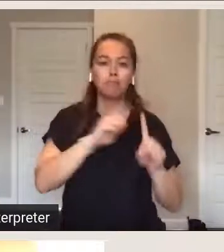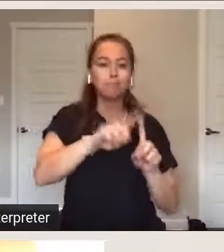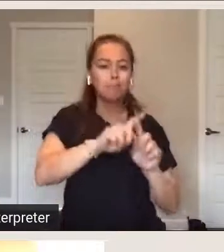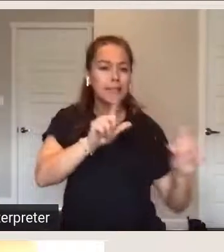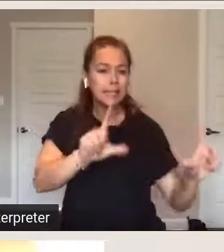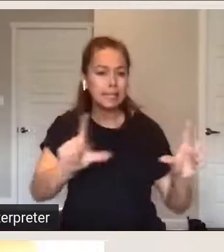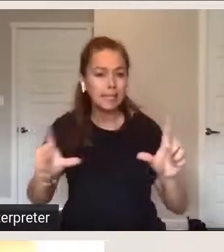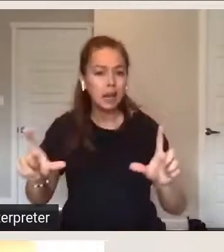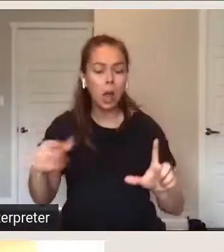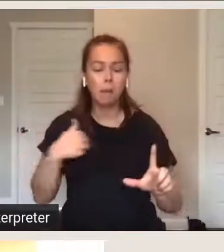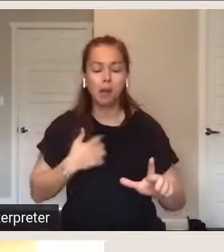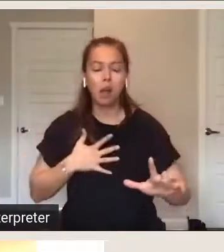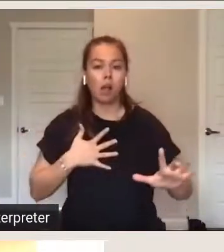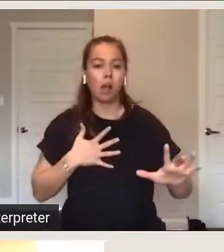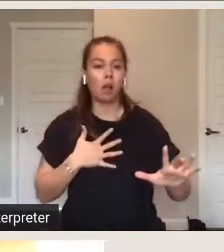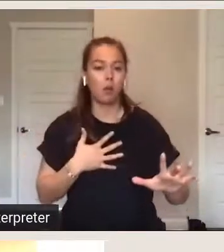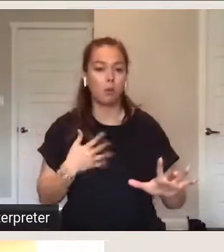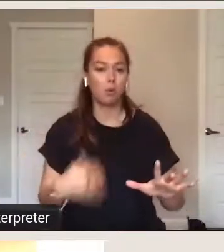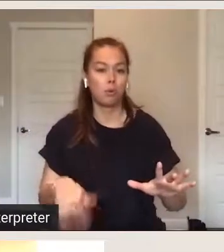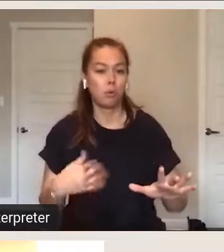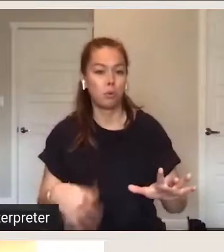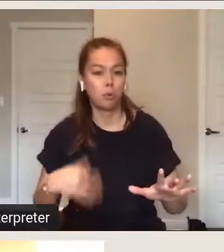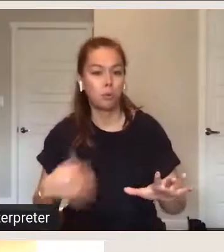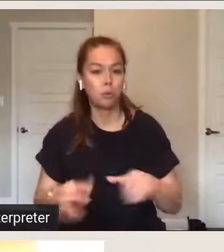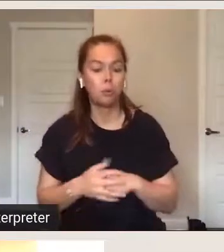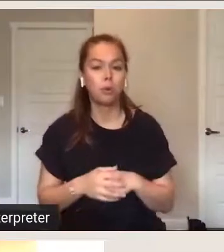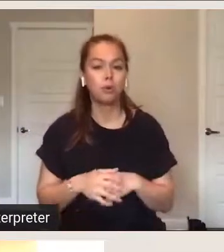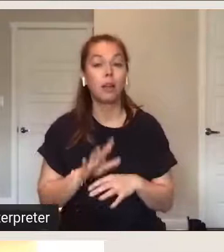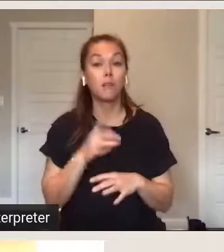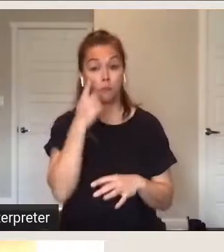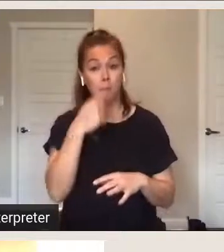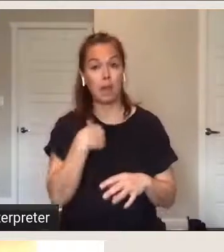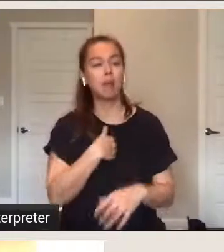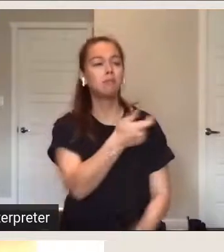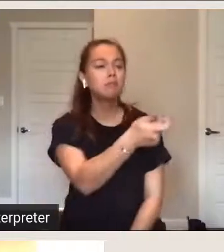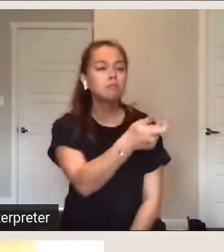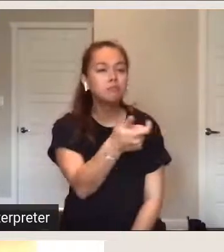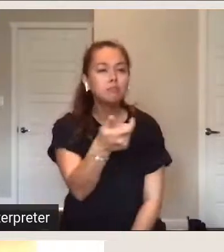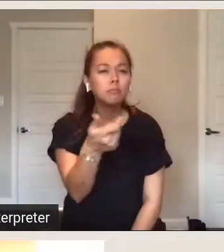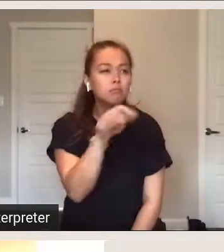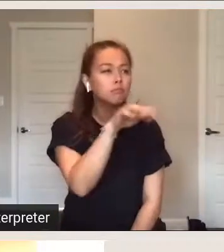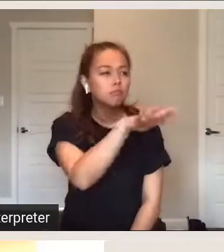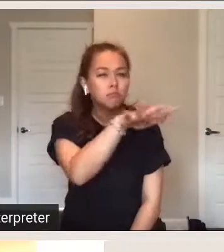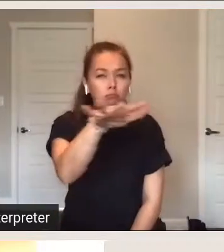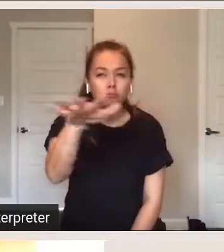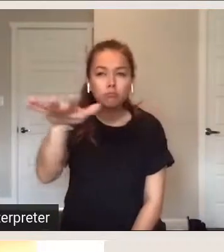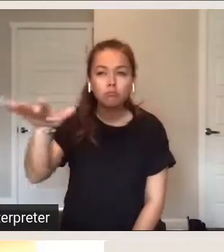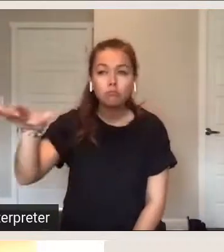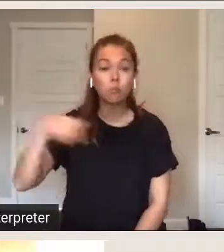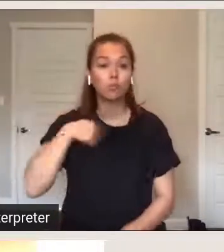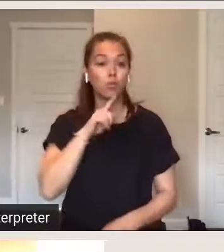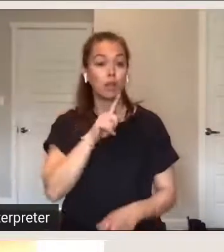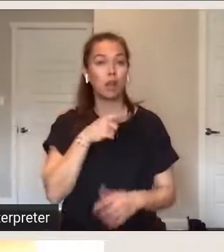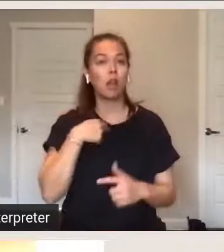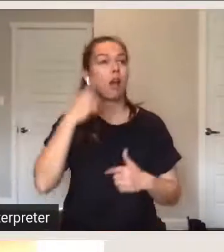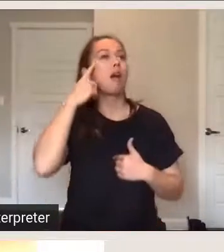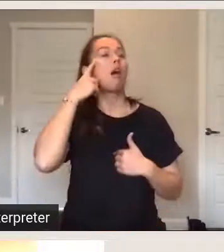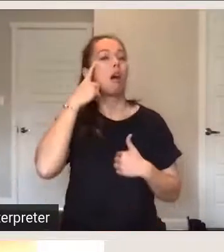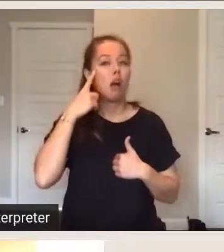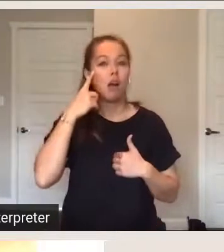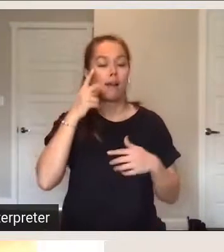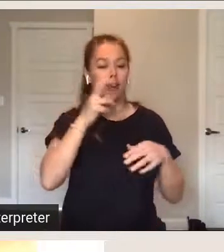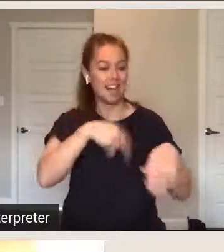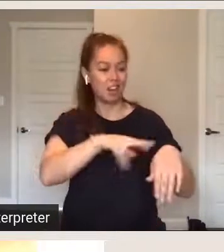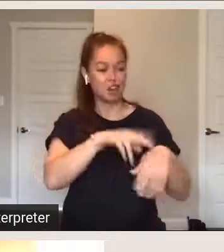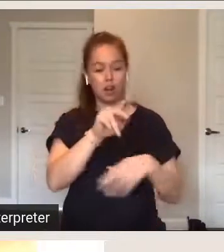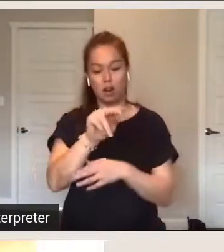film. And it just like made me really think and reflect upon nature and the way that different bodies have different experience